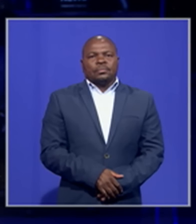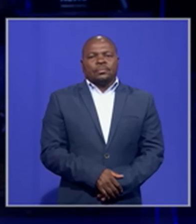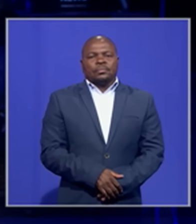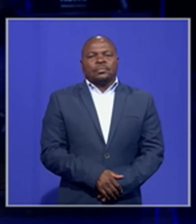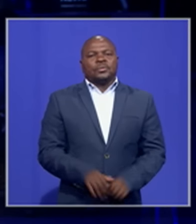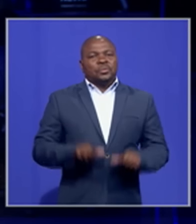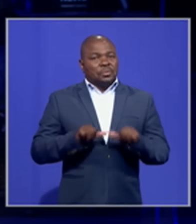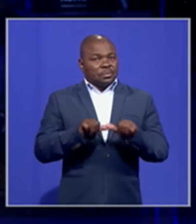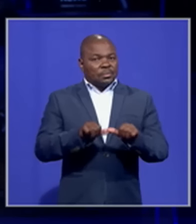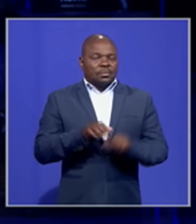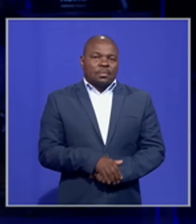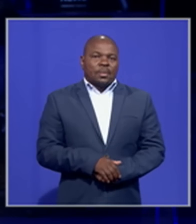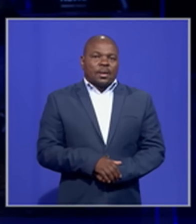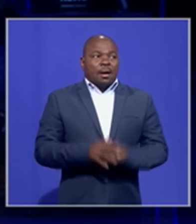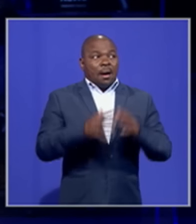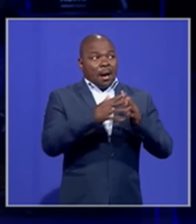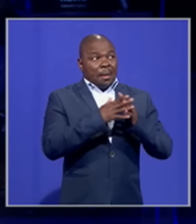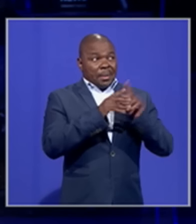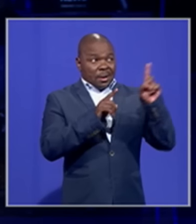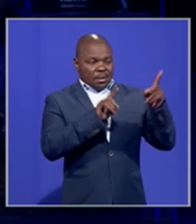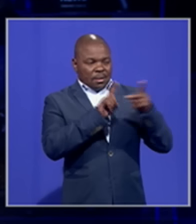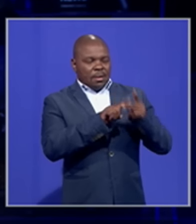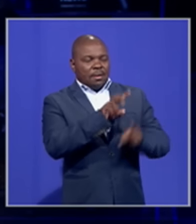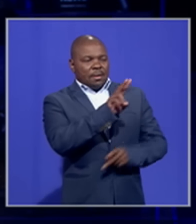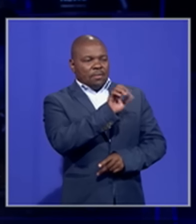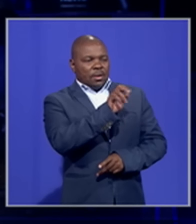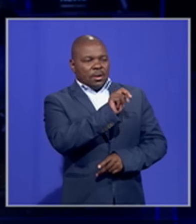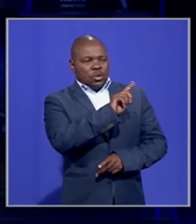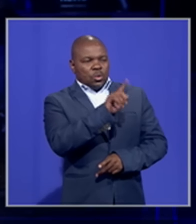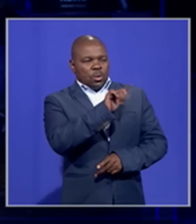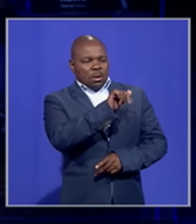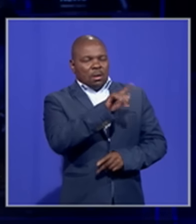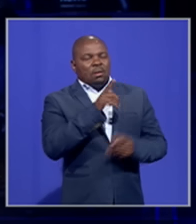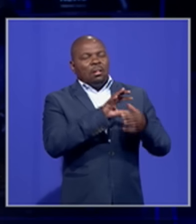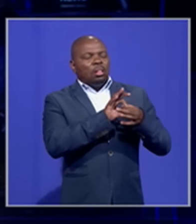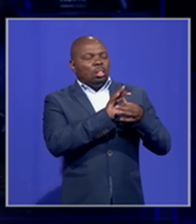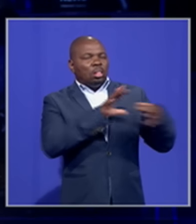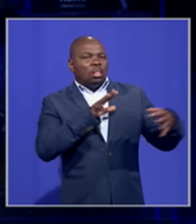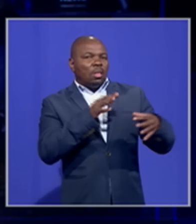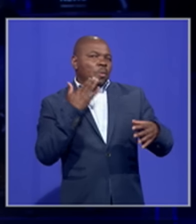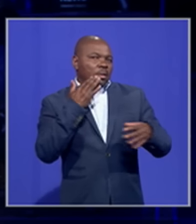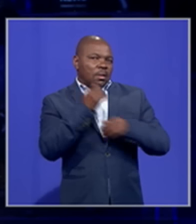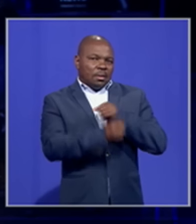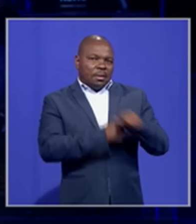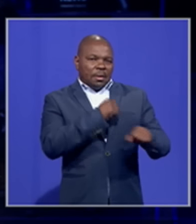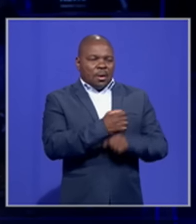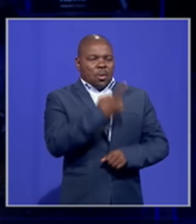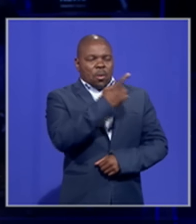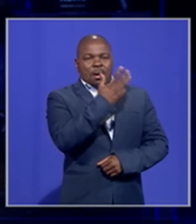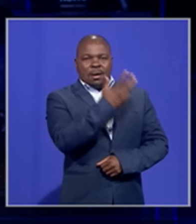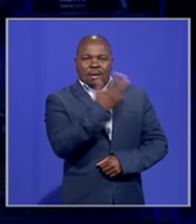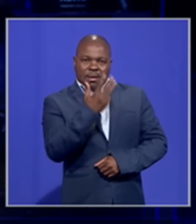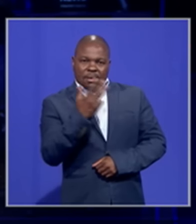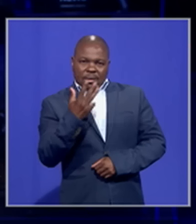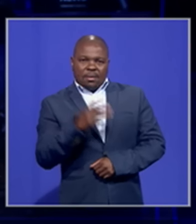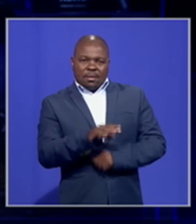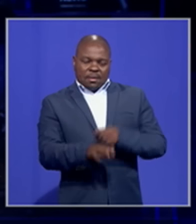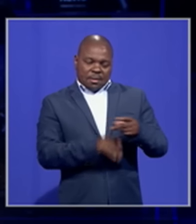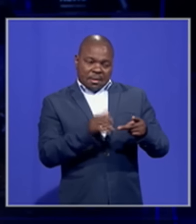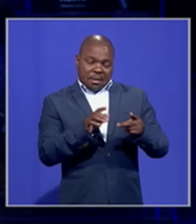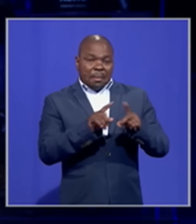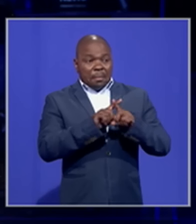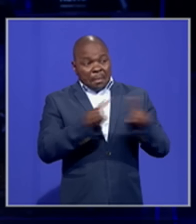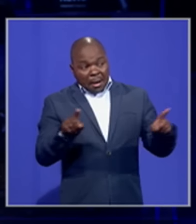Ha re tswela pele dikamano tsa America le Venezuela di tukehile ho tloha selemong sa 1999 le